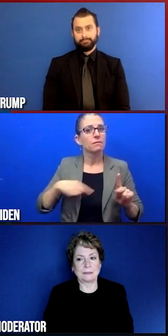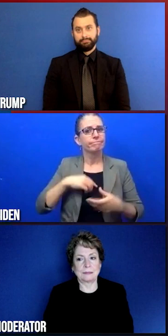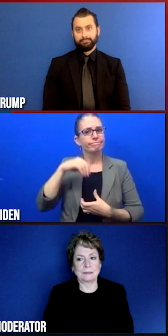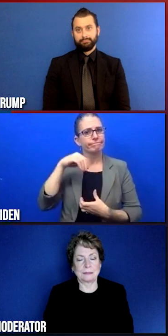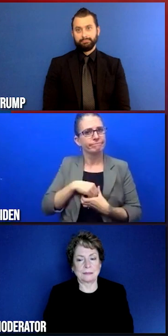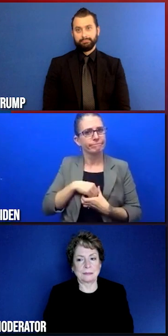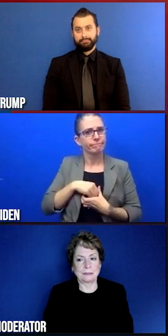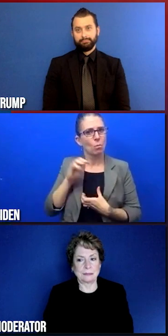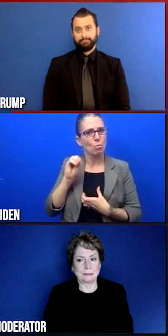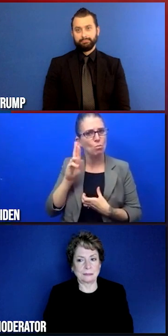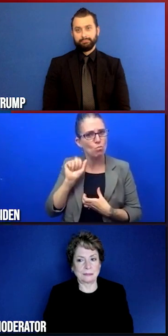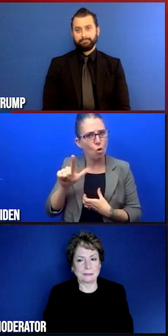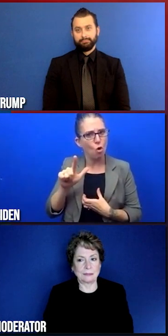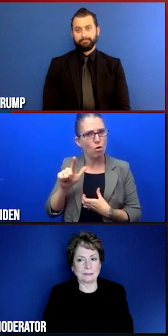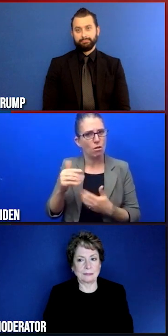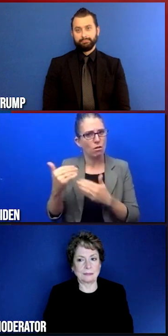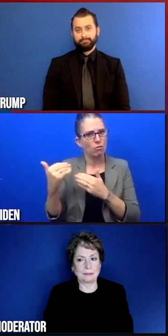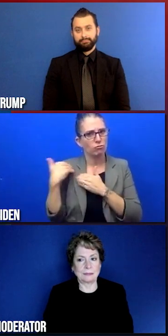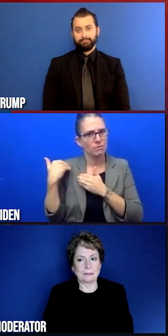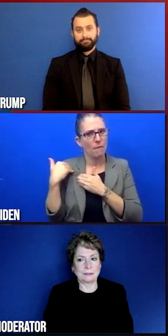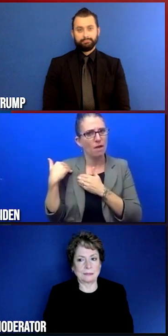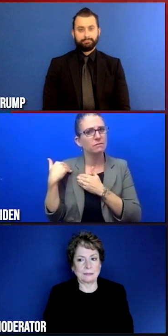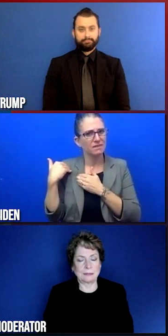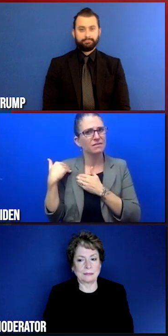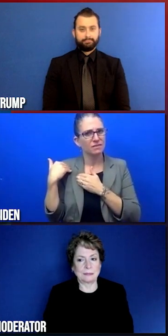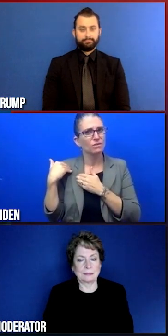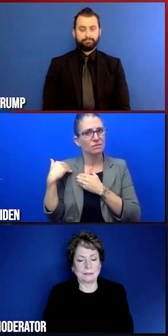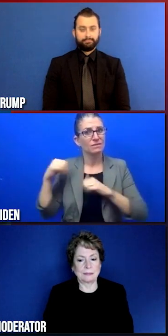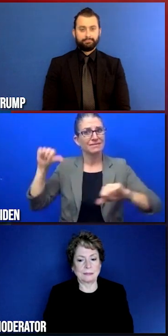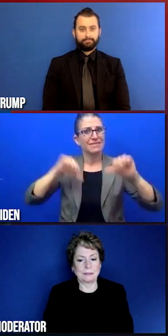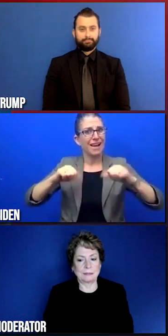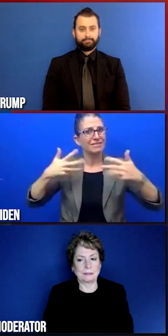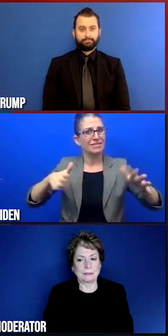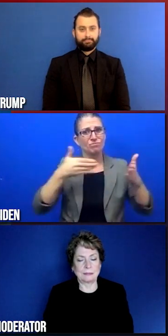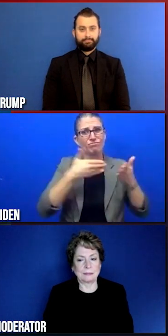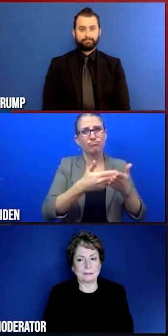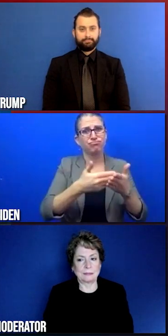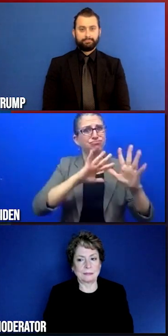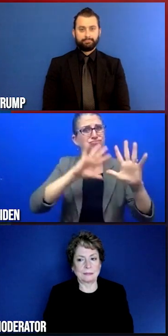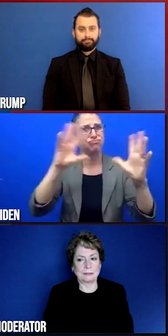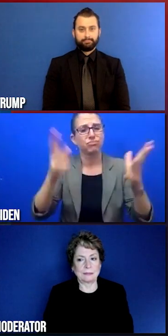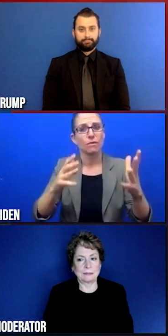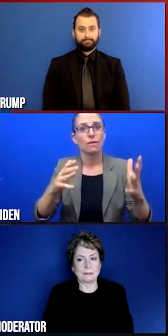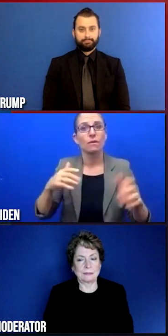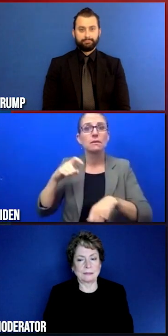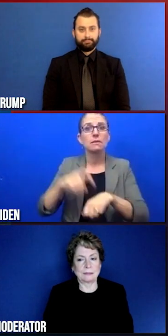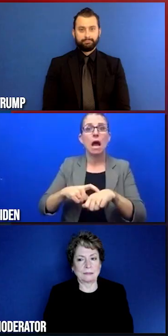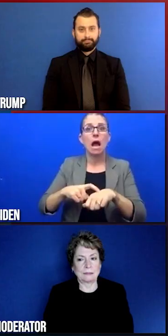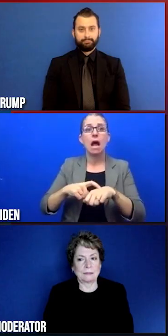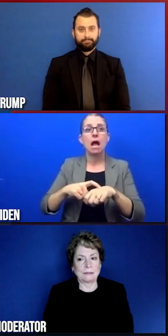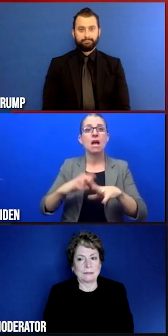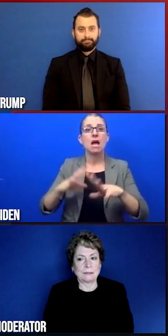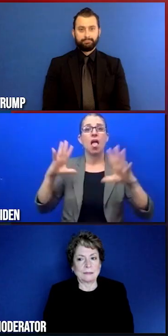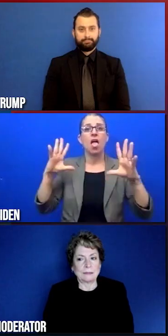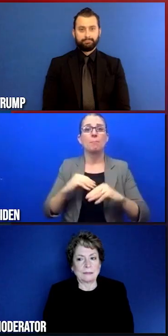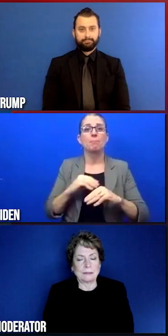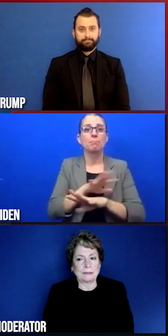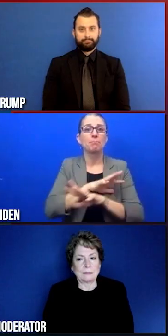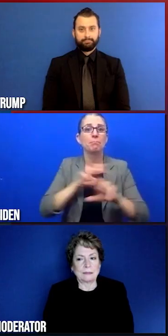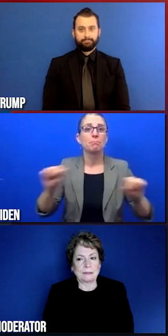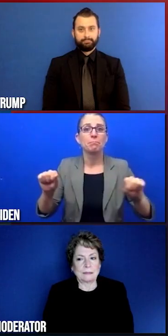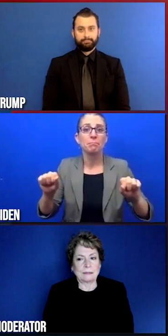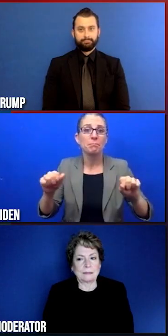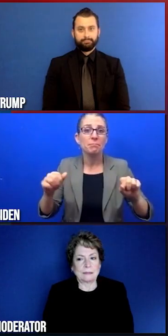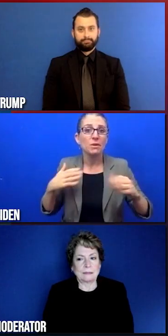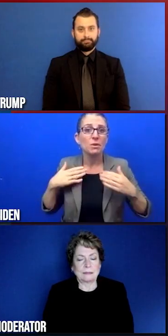scientists in the world we don't have much time. We're going to pass the point of no return within the next 8 to 10 years.